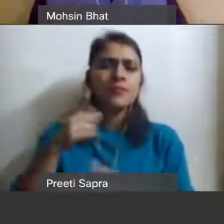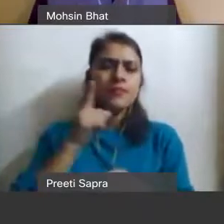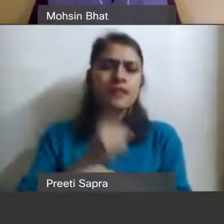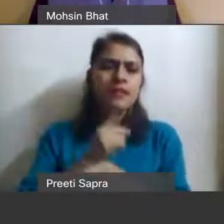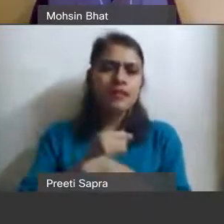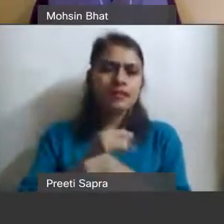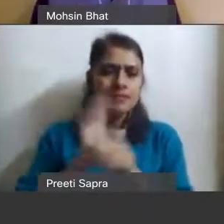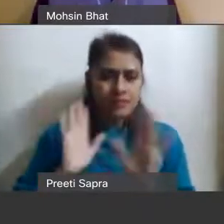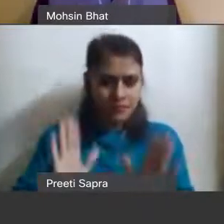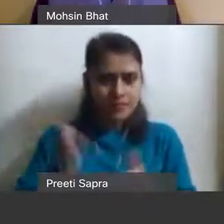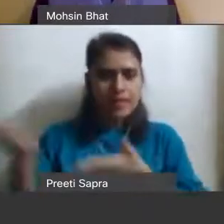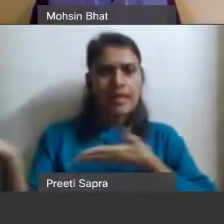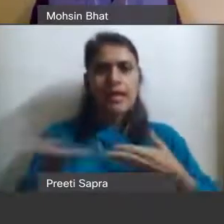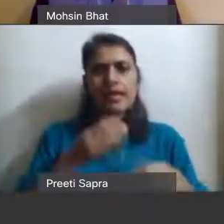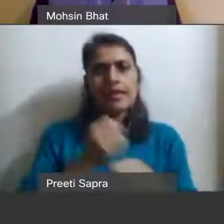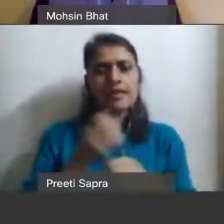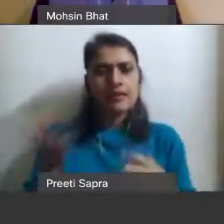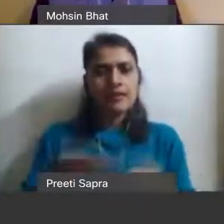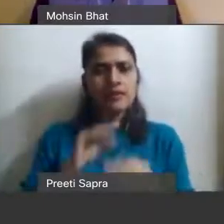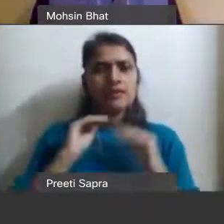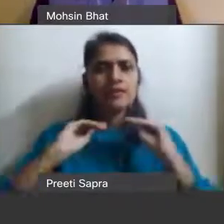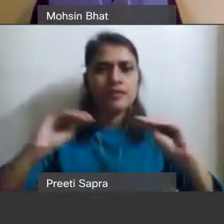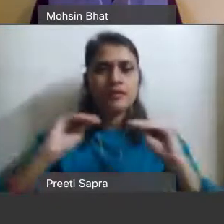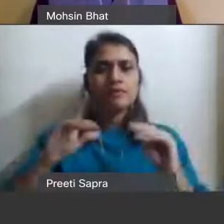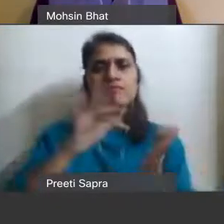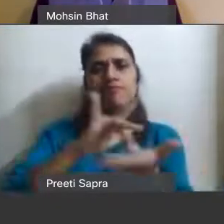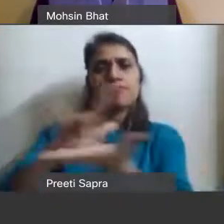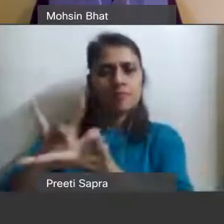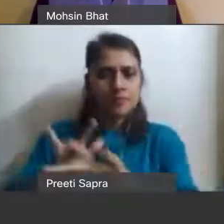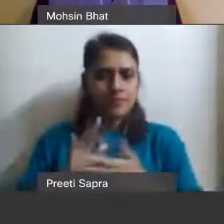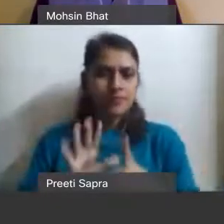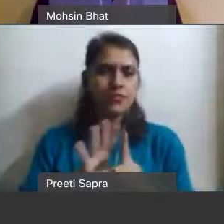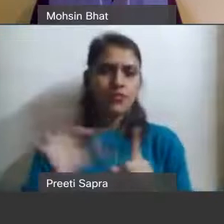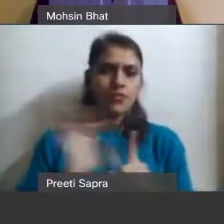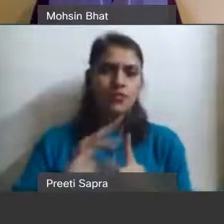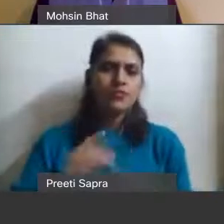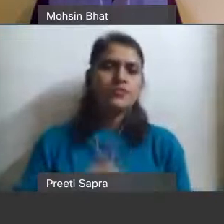visitor at the Bonavero Institute of Human Rights.